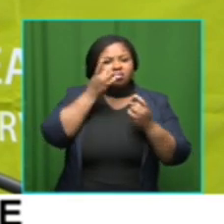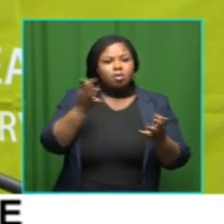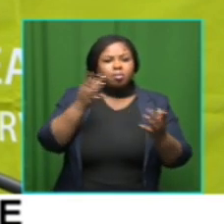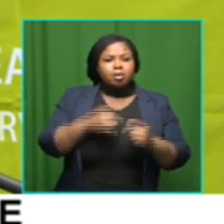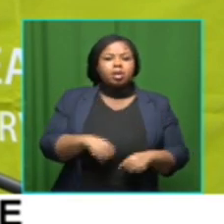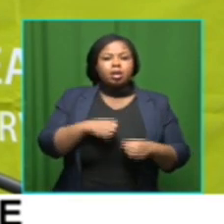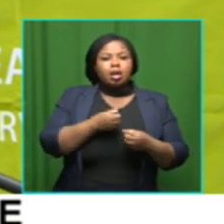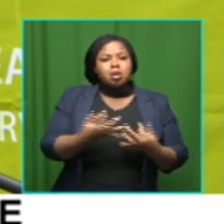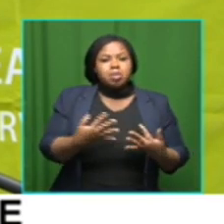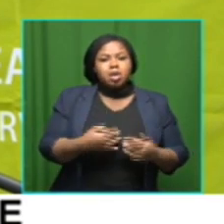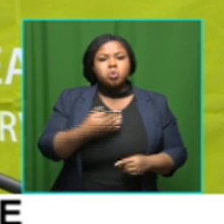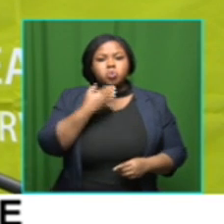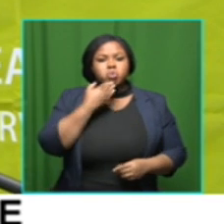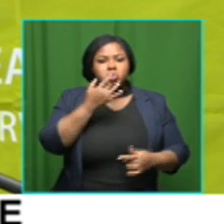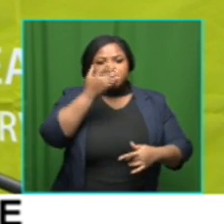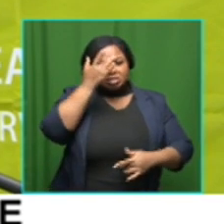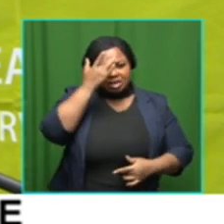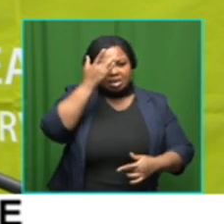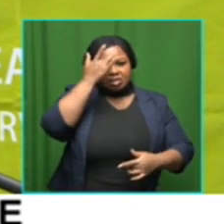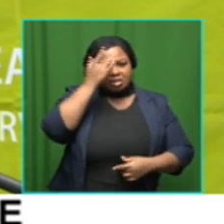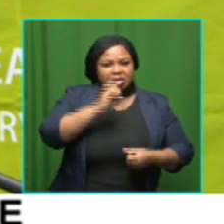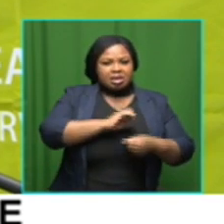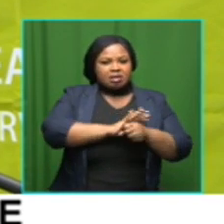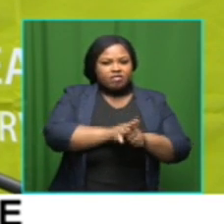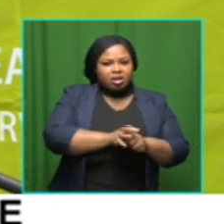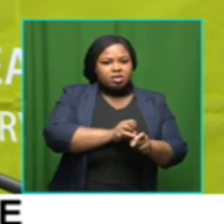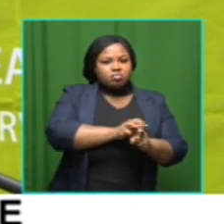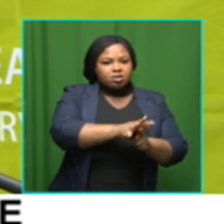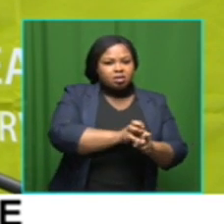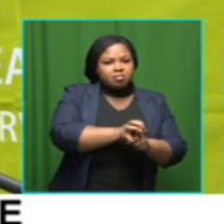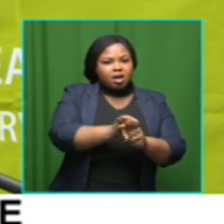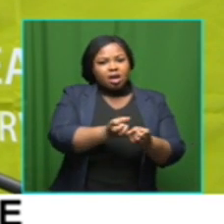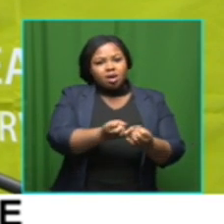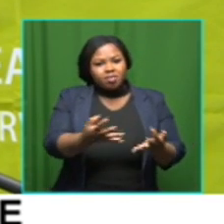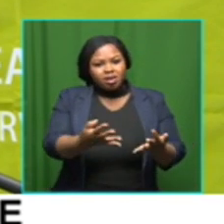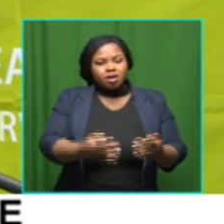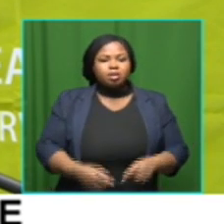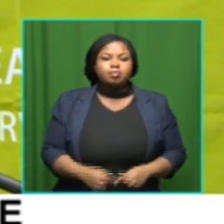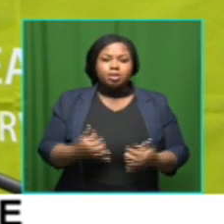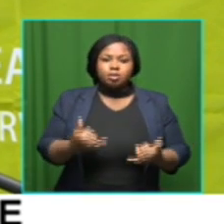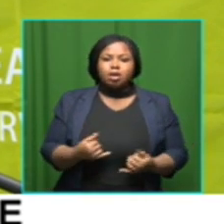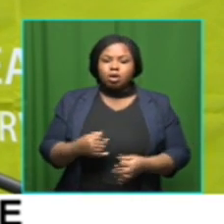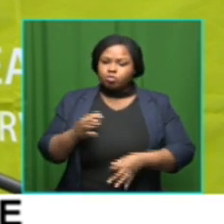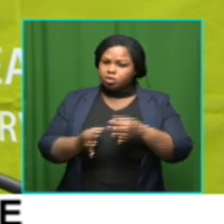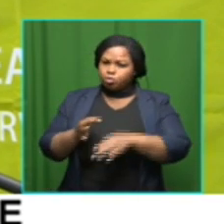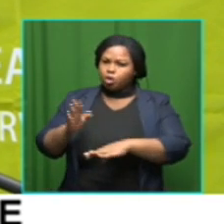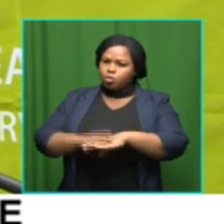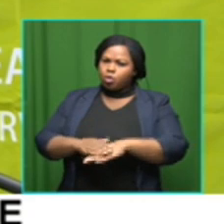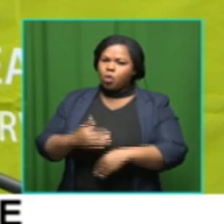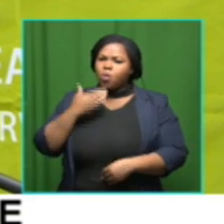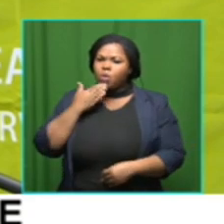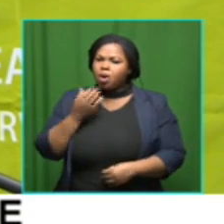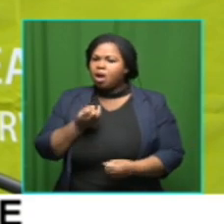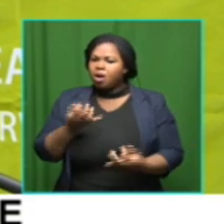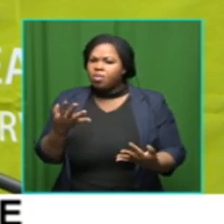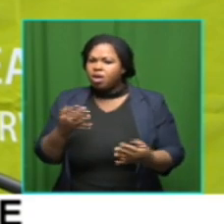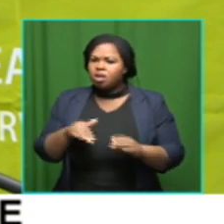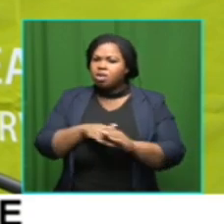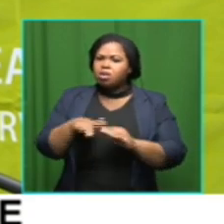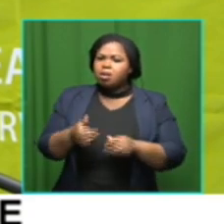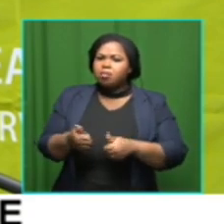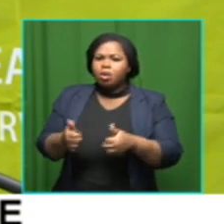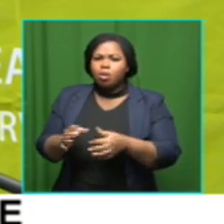the numbers of people who have recovered, who have been discharged home, who have been treated at home, who didn't require